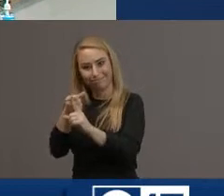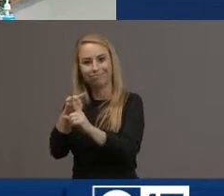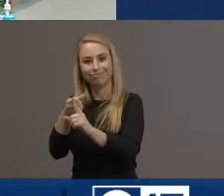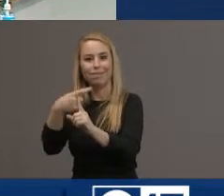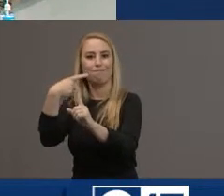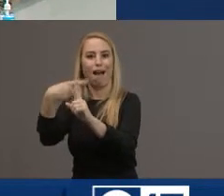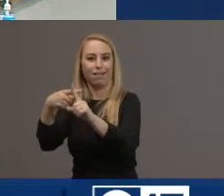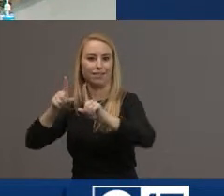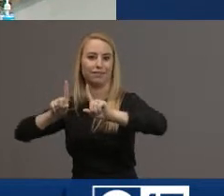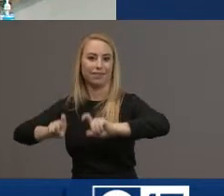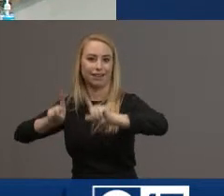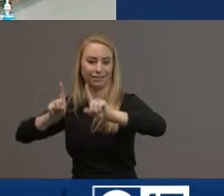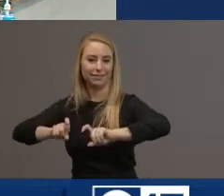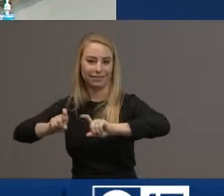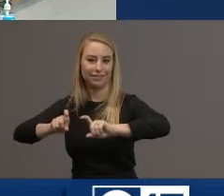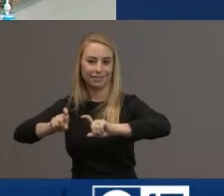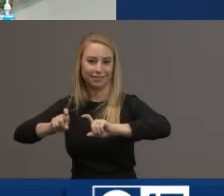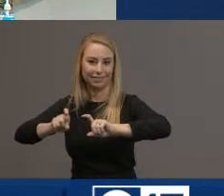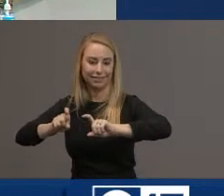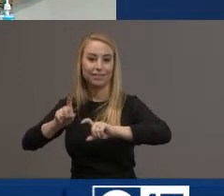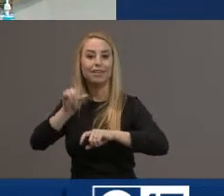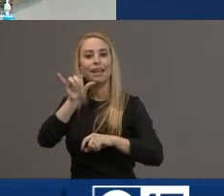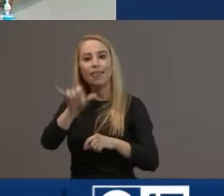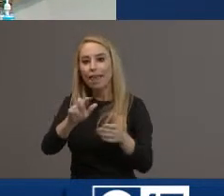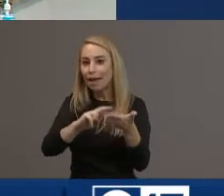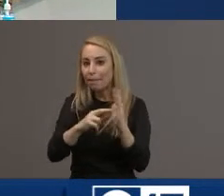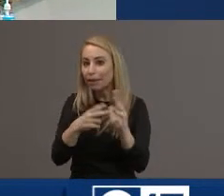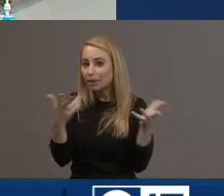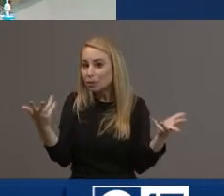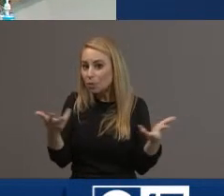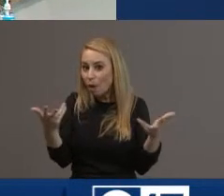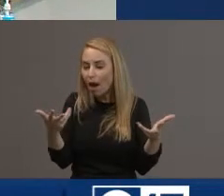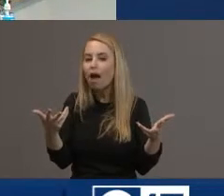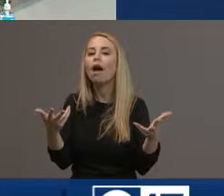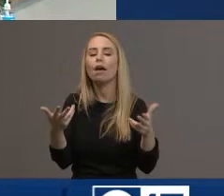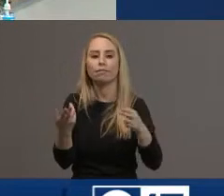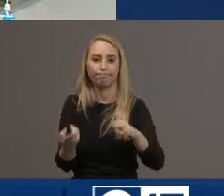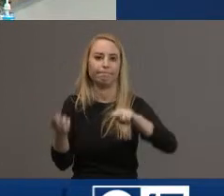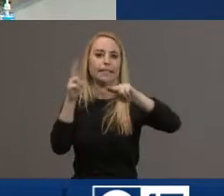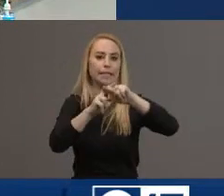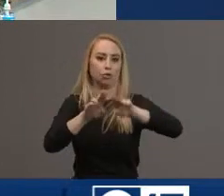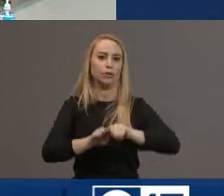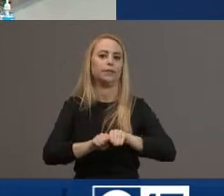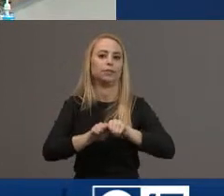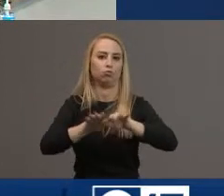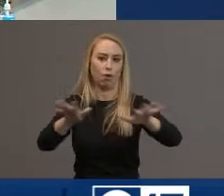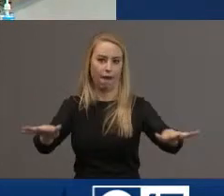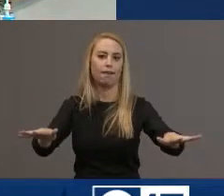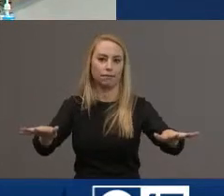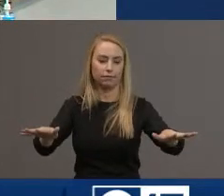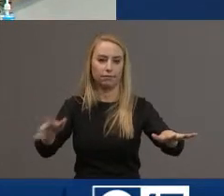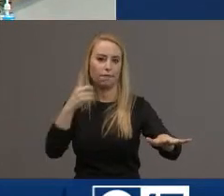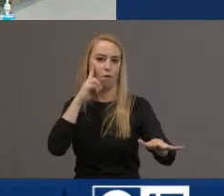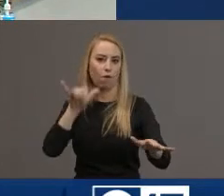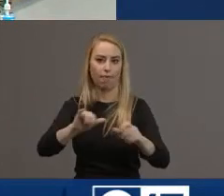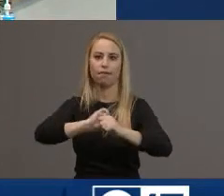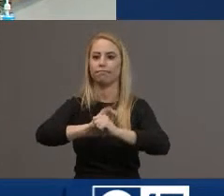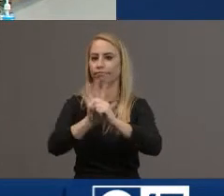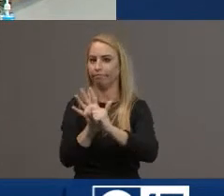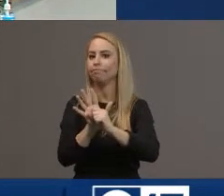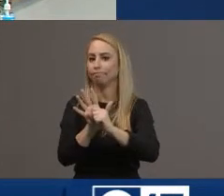in positivity, and that means you're seeing an increase in the spread of this